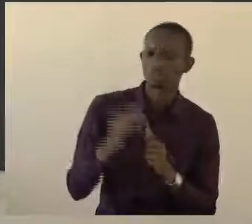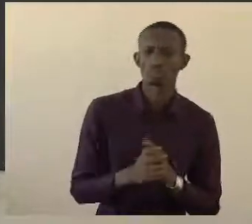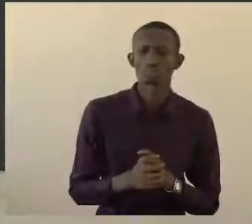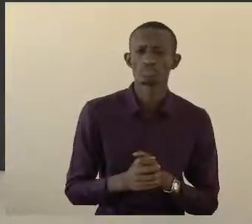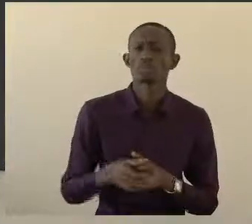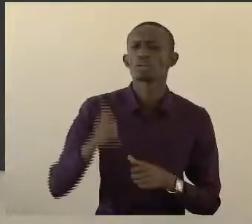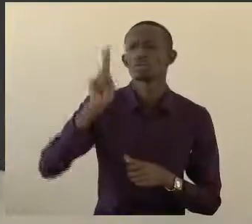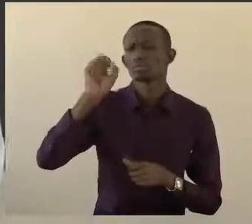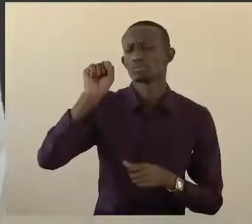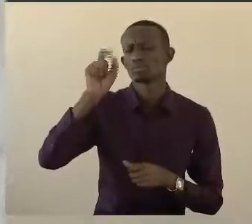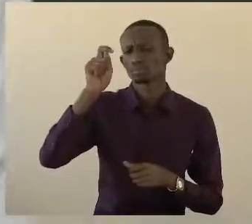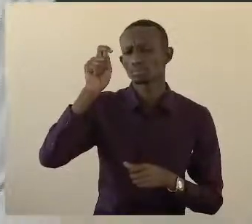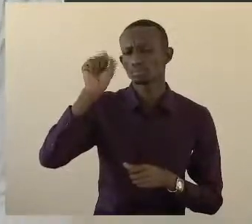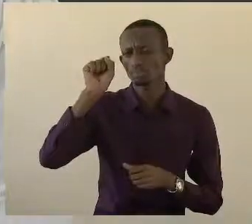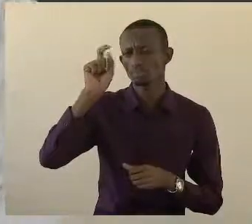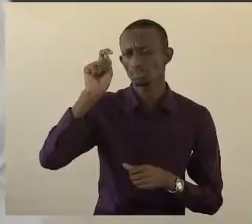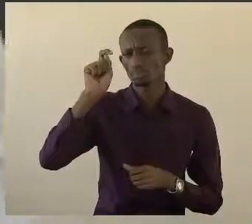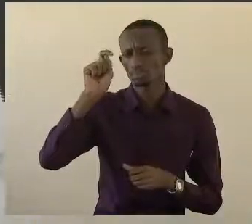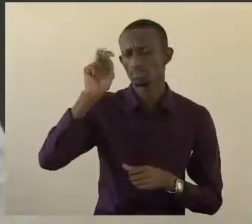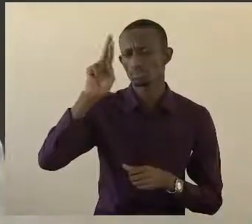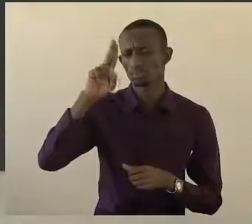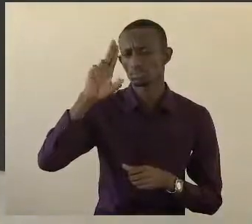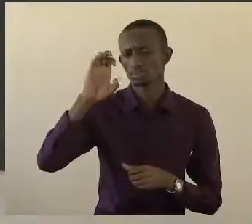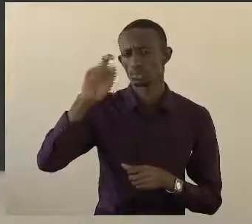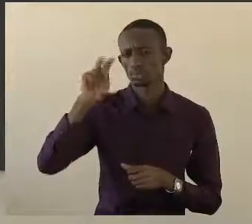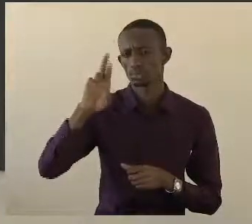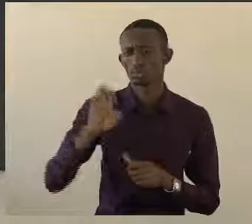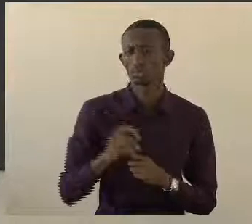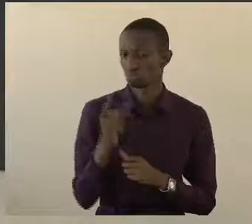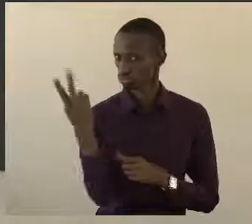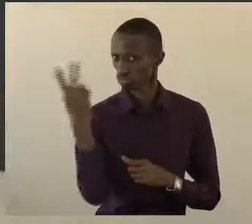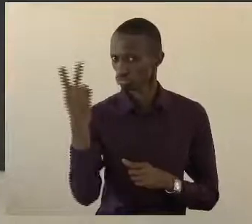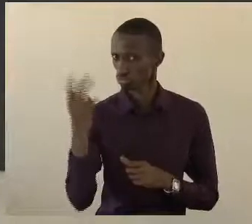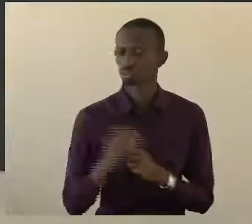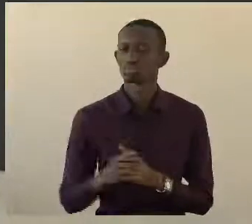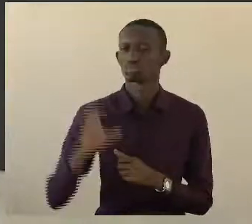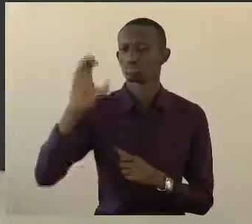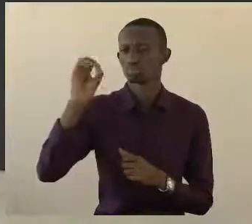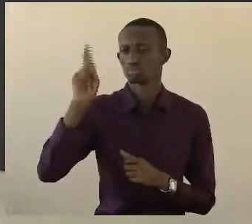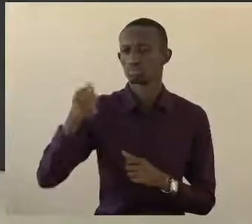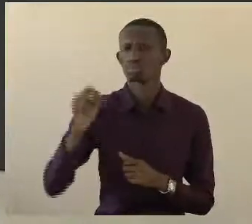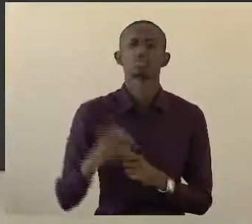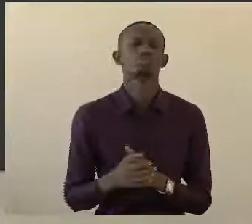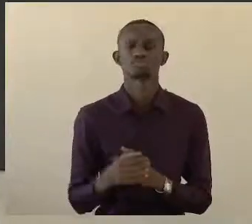of the two compounds, propane 1-ol and propanol.